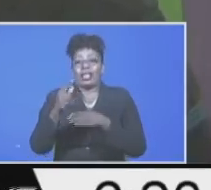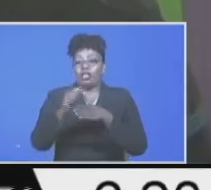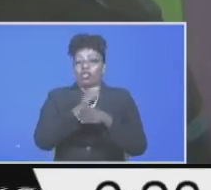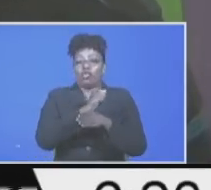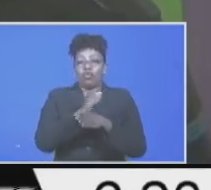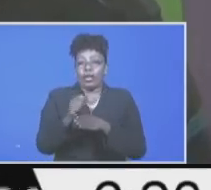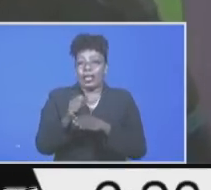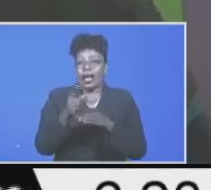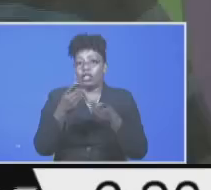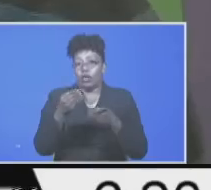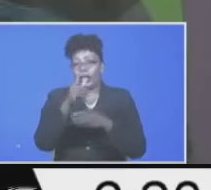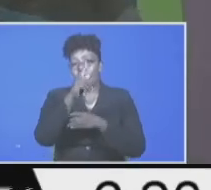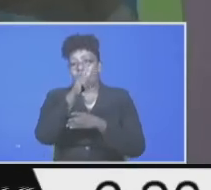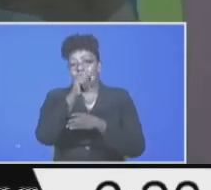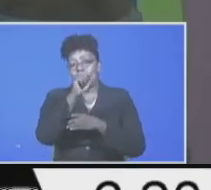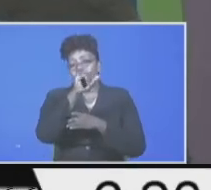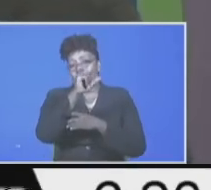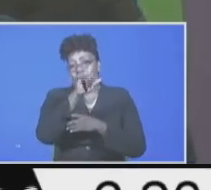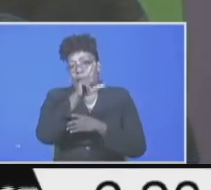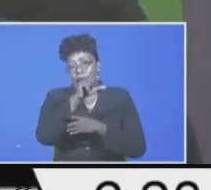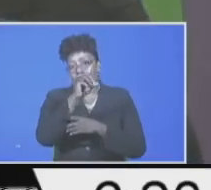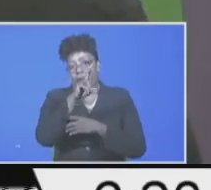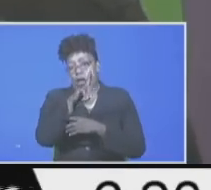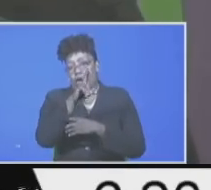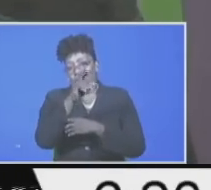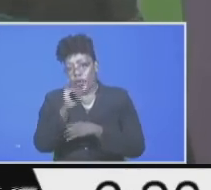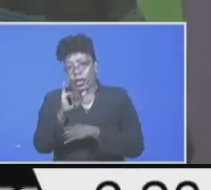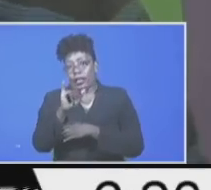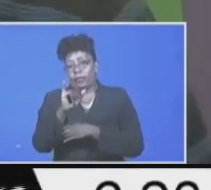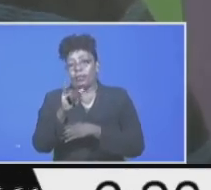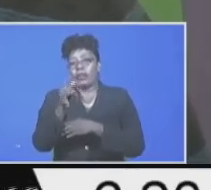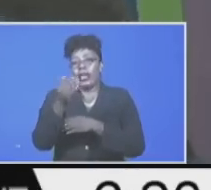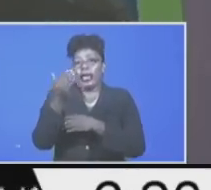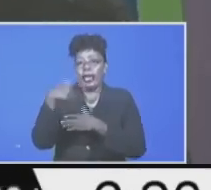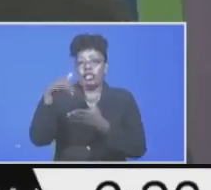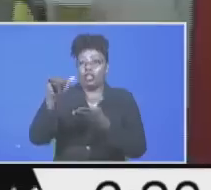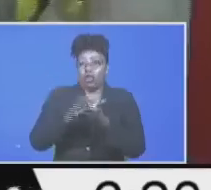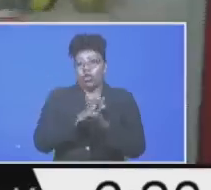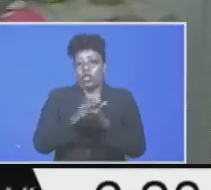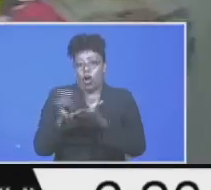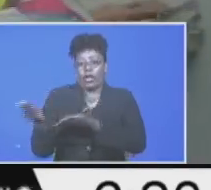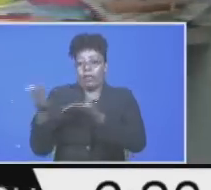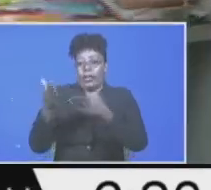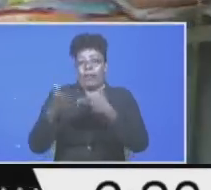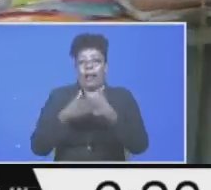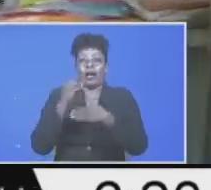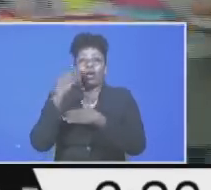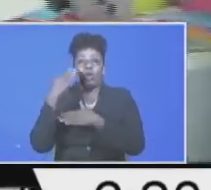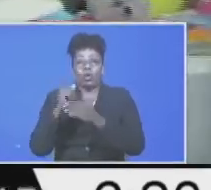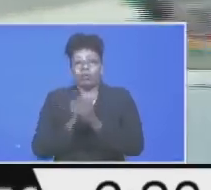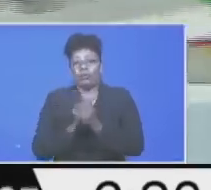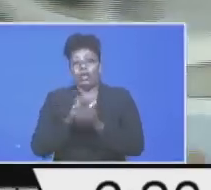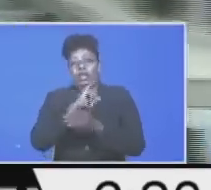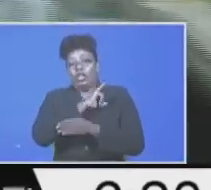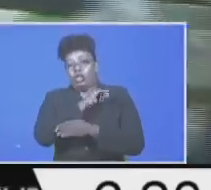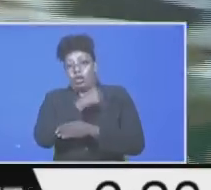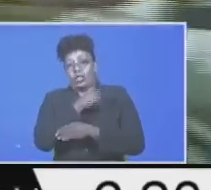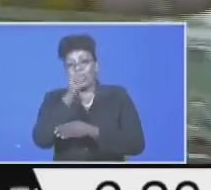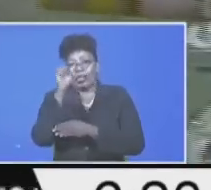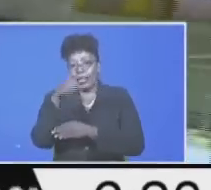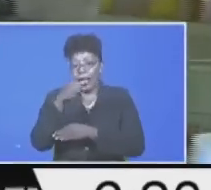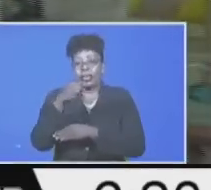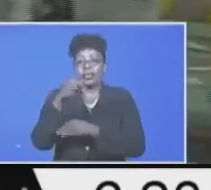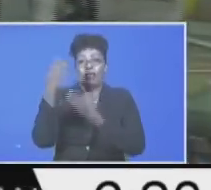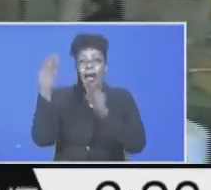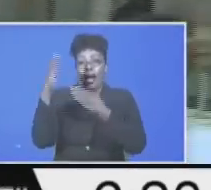and did his tailoring training over in New York, he has brought all that back home. And while Johnson agrees that the Bahamas is rich